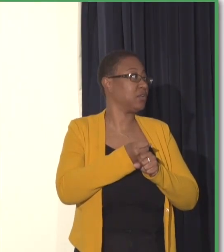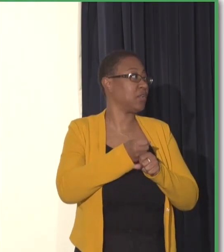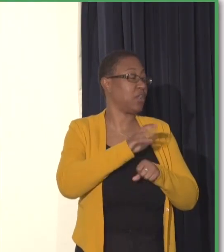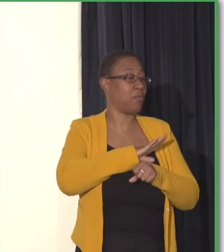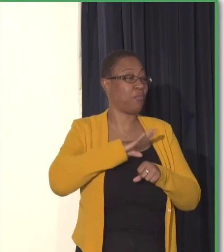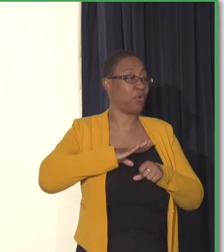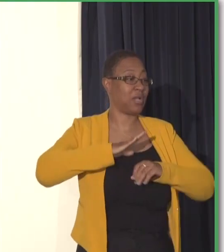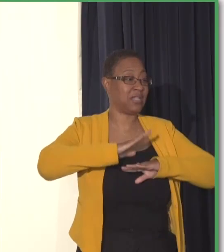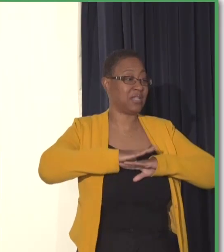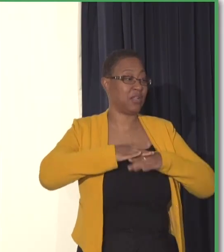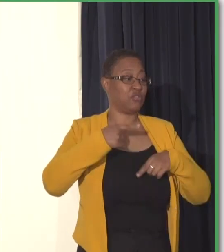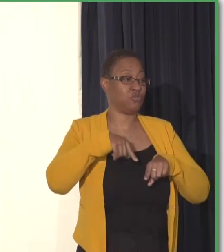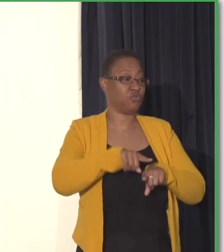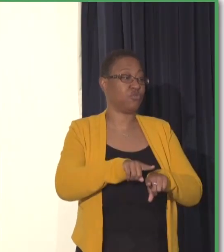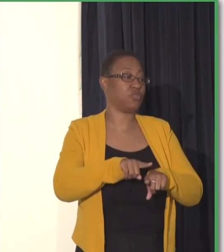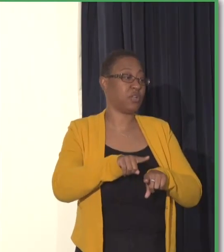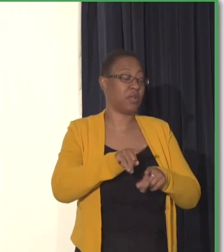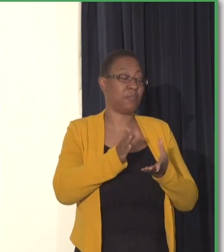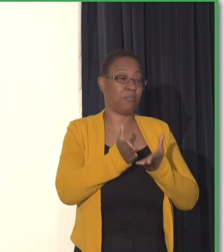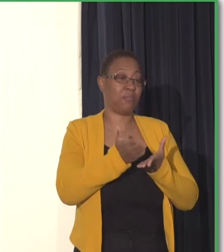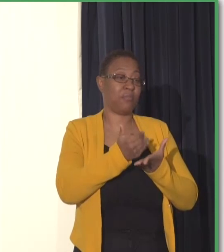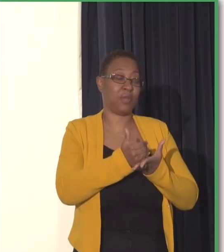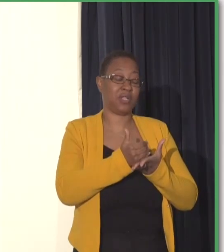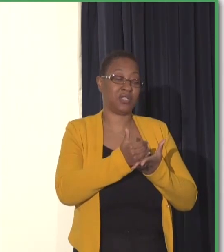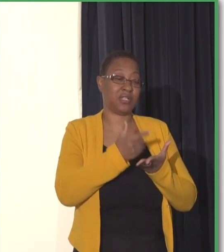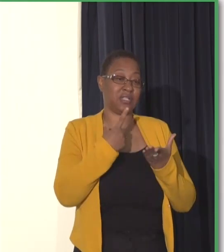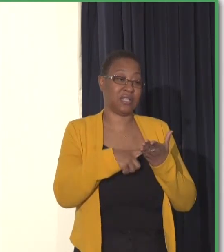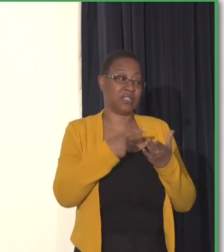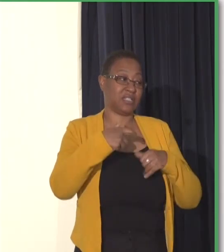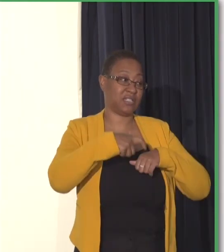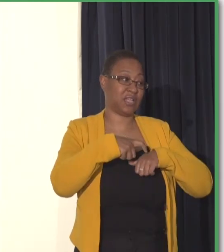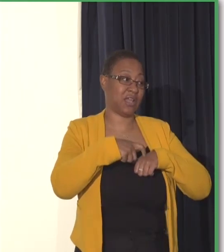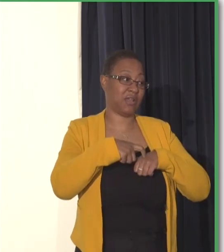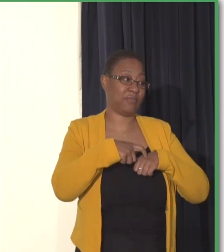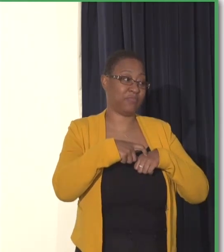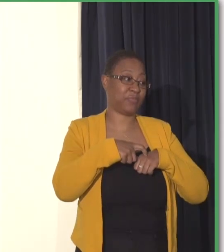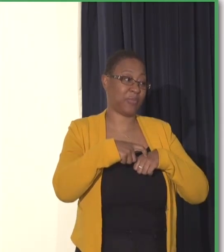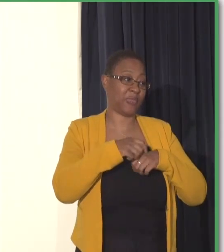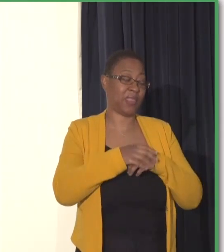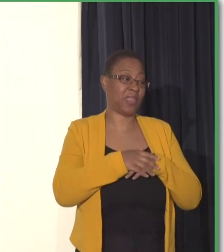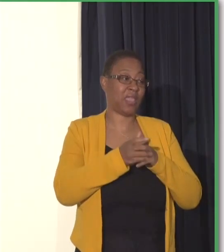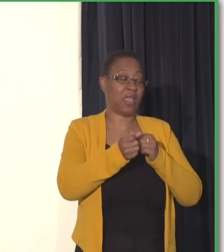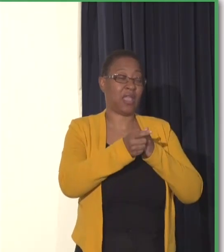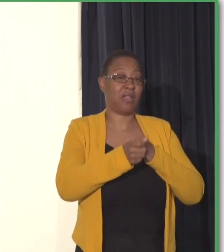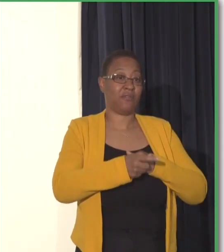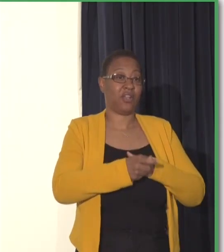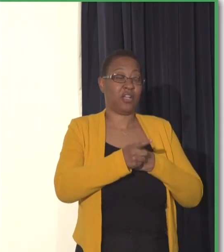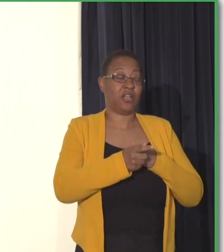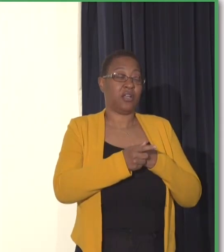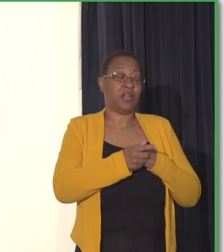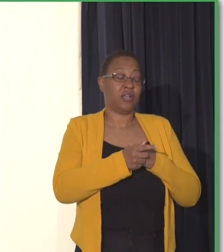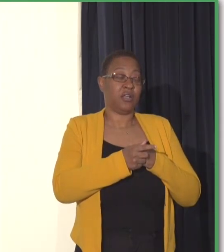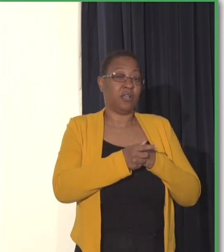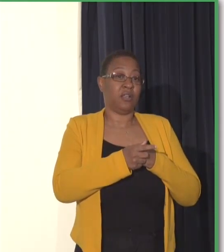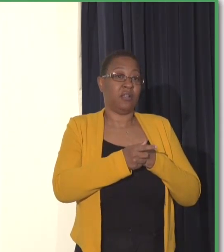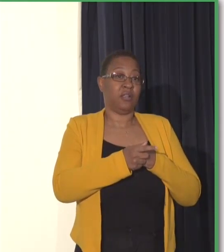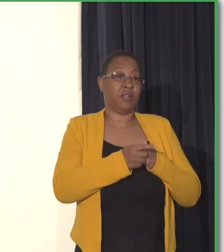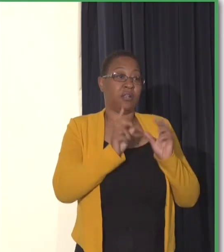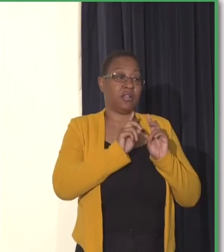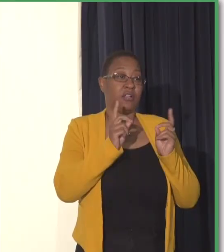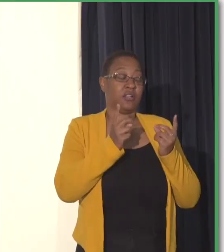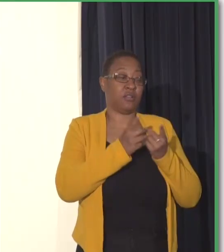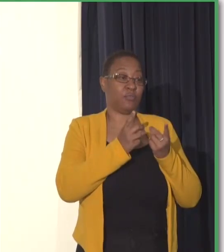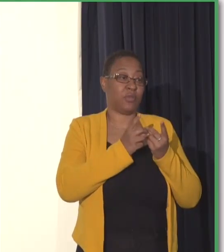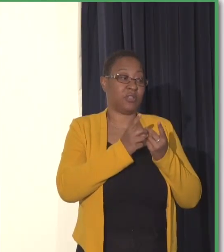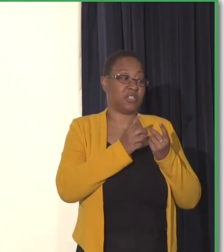table during budget discussion time. You know, every year we notice the department's